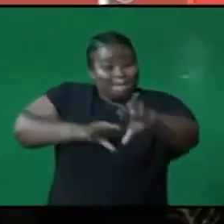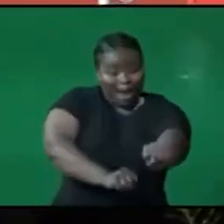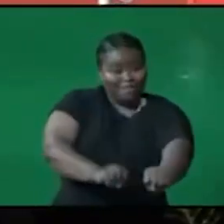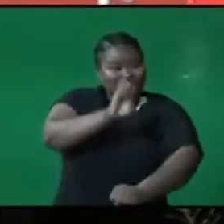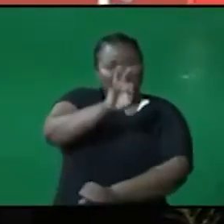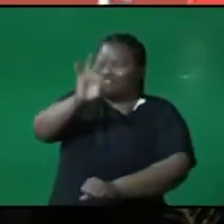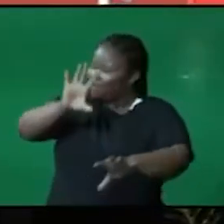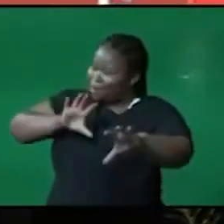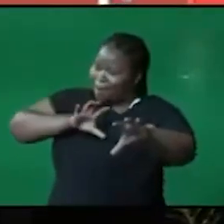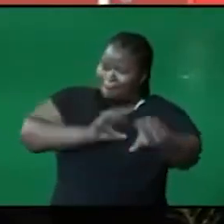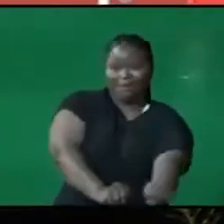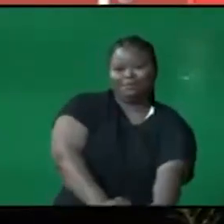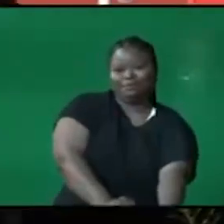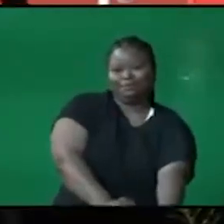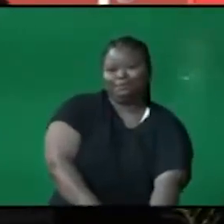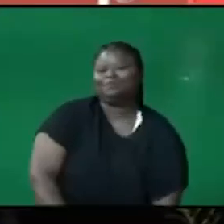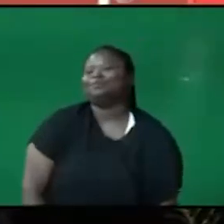Tata, EFF, tata.